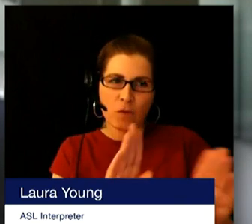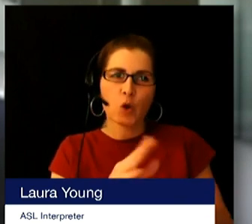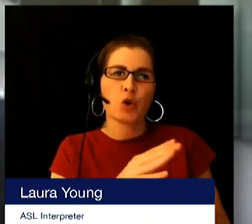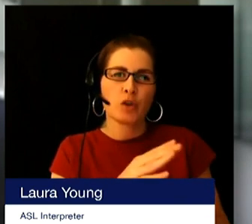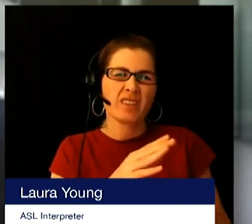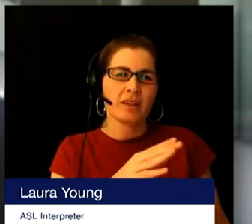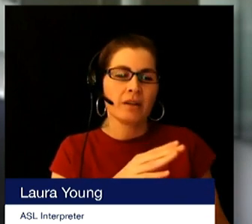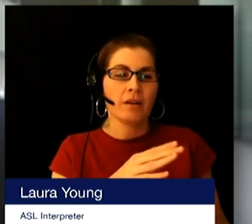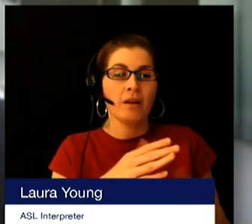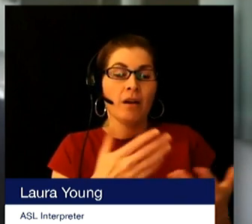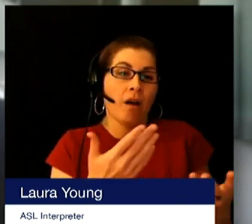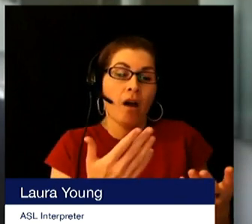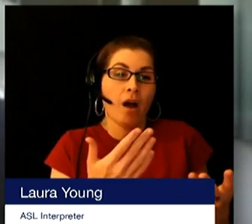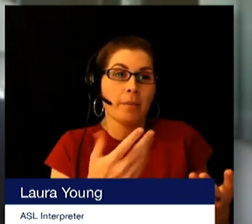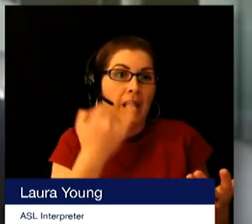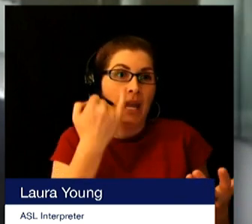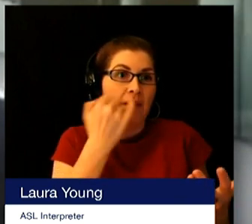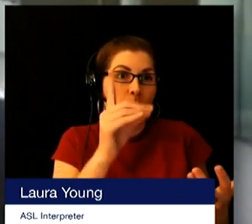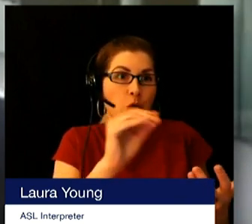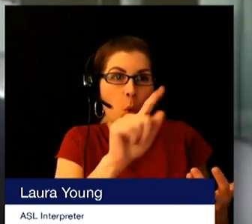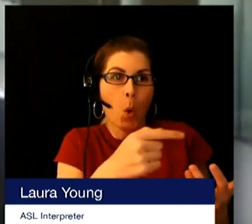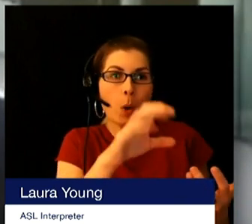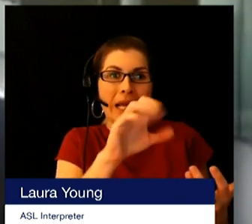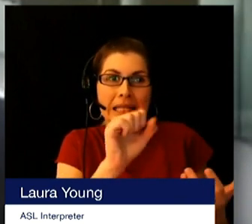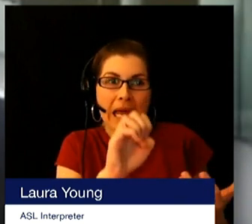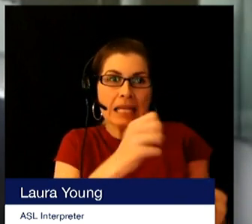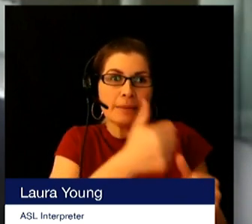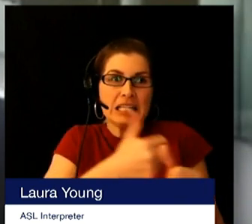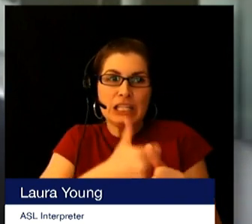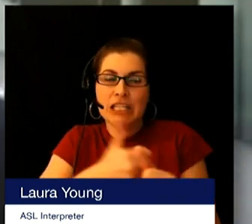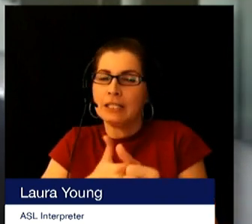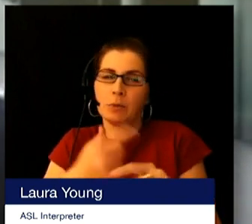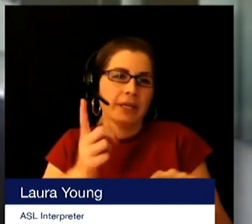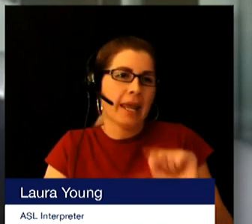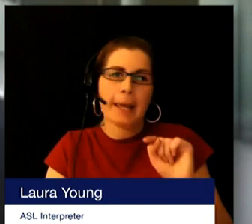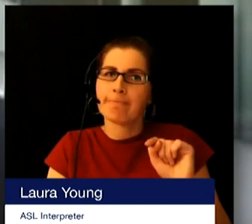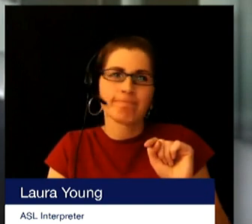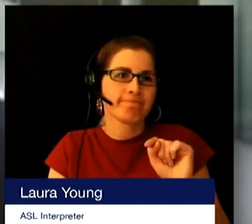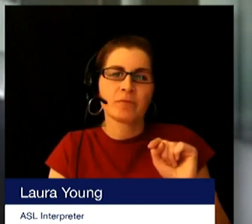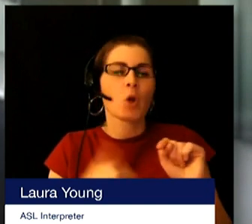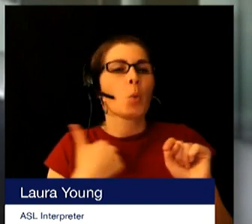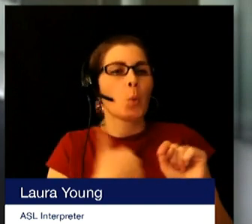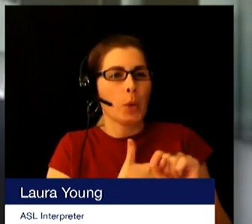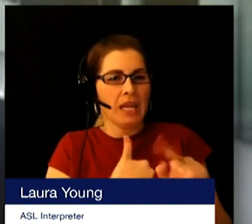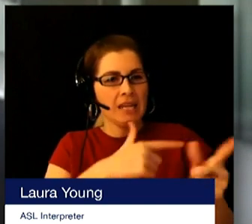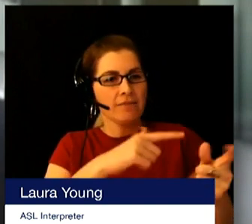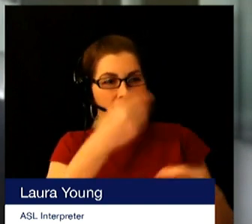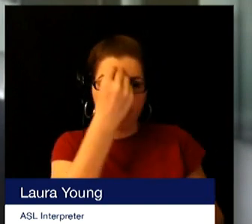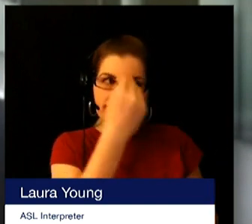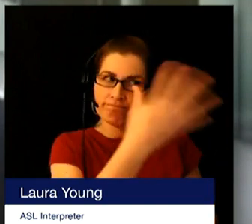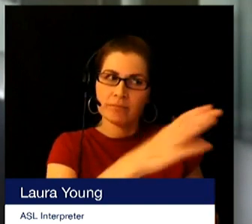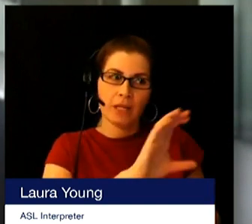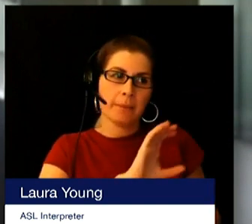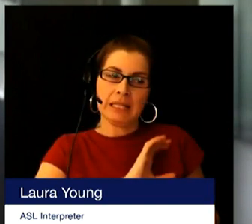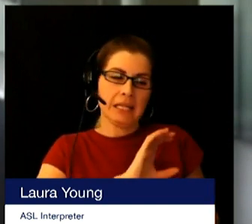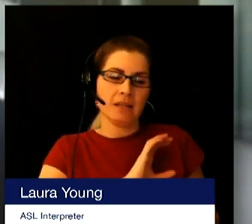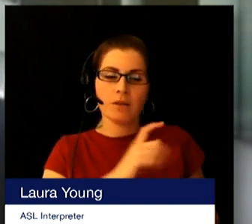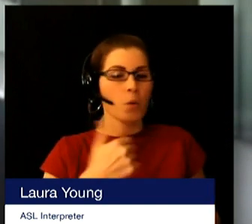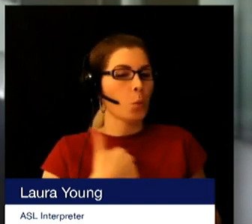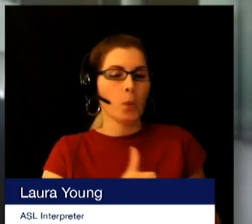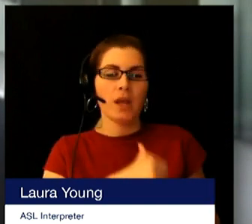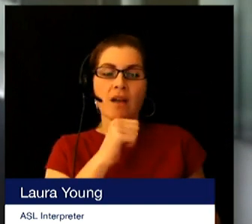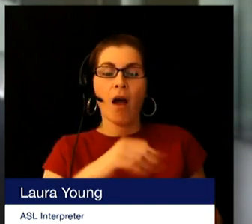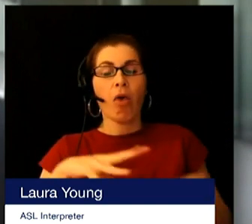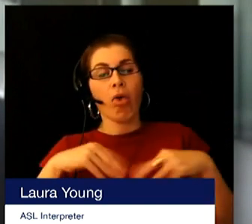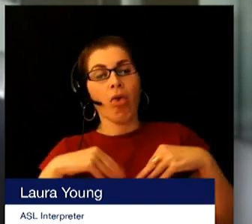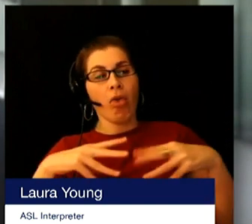we could ever do if we simply treated it case by case. We've sent a loud and clear message to the police that we will not be complicit in